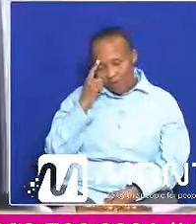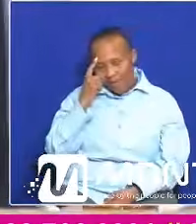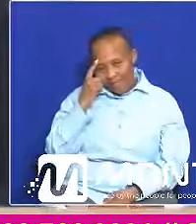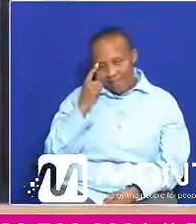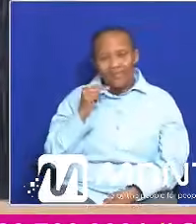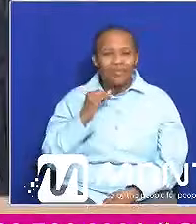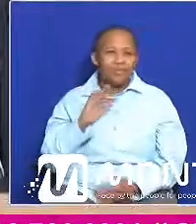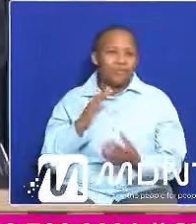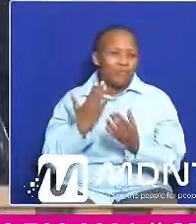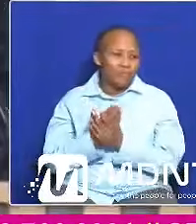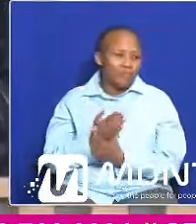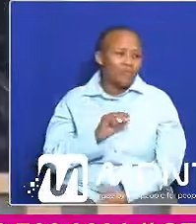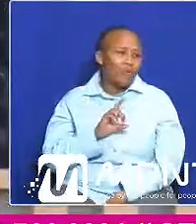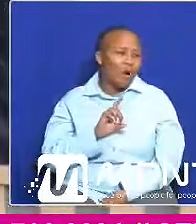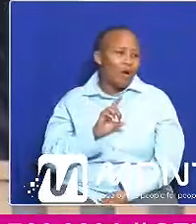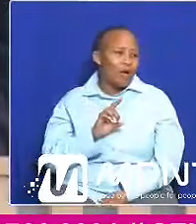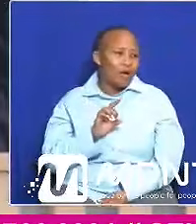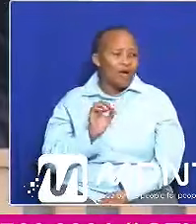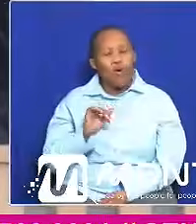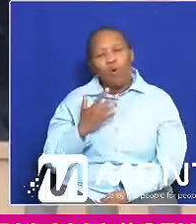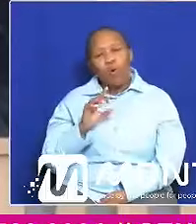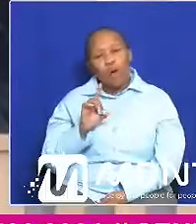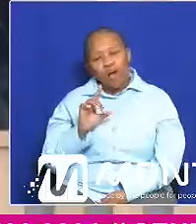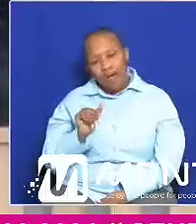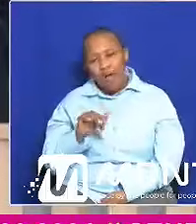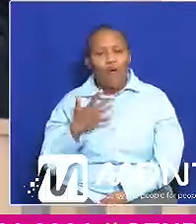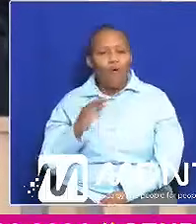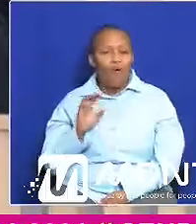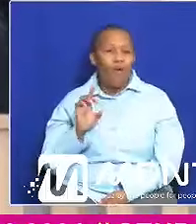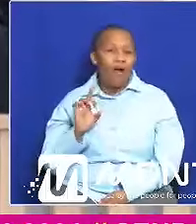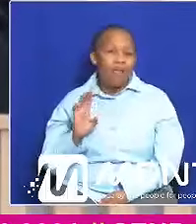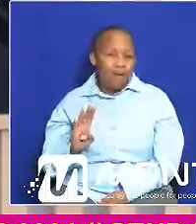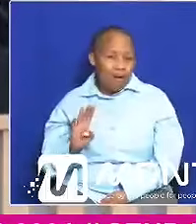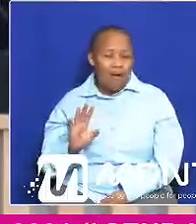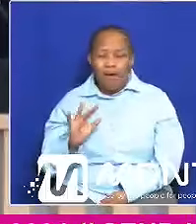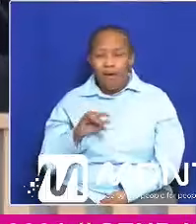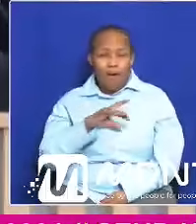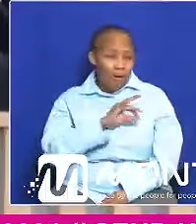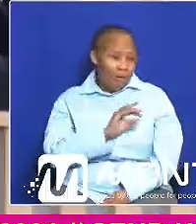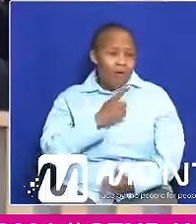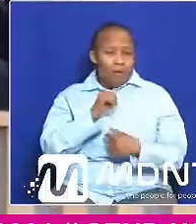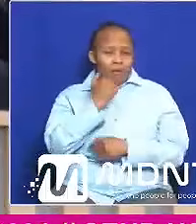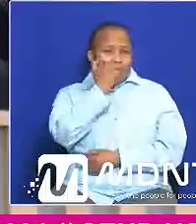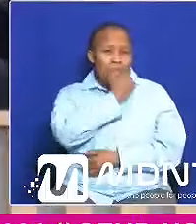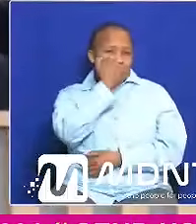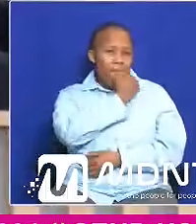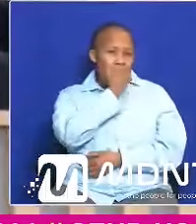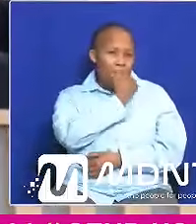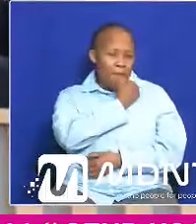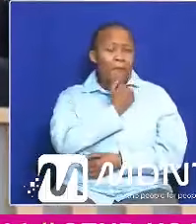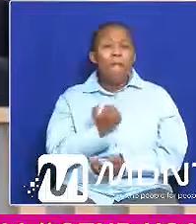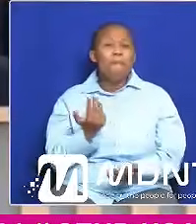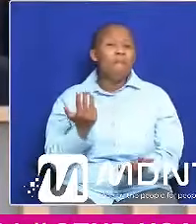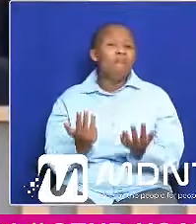or 1A or 1B, and Chair, we apologize for that. But perhaps at on